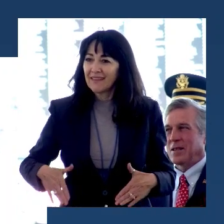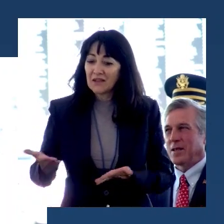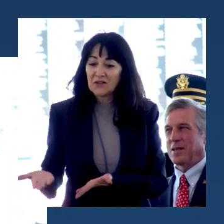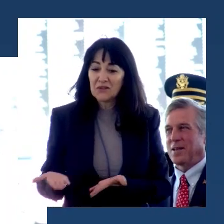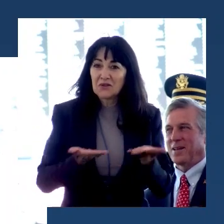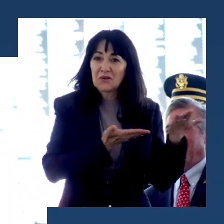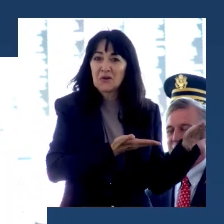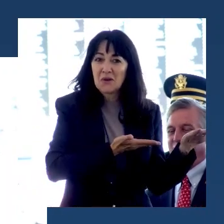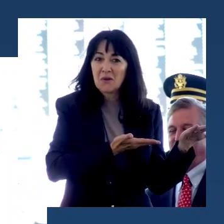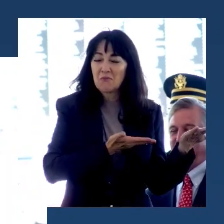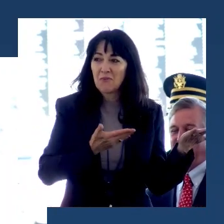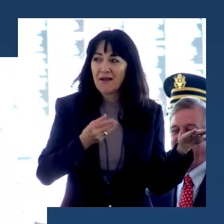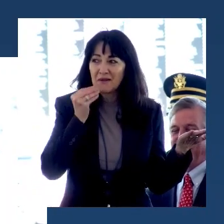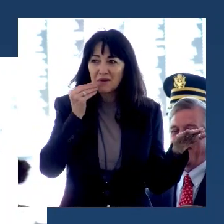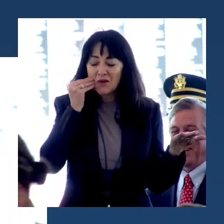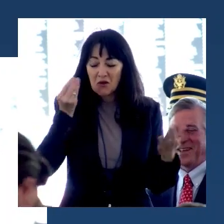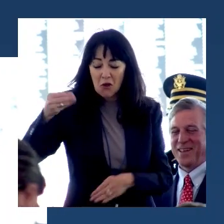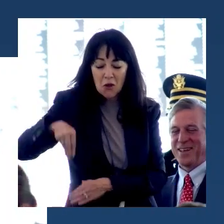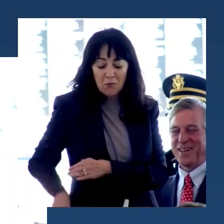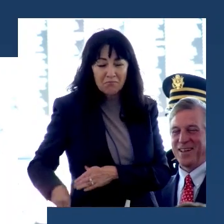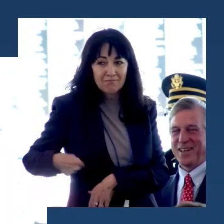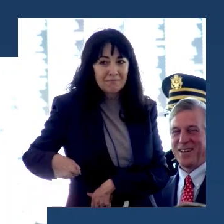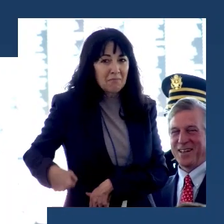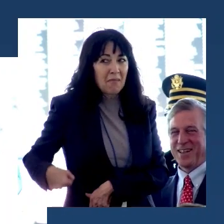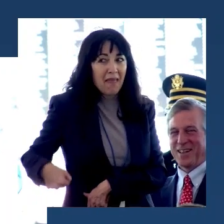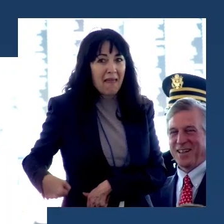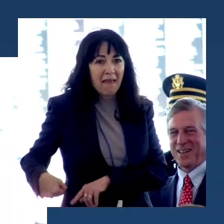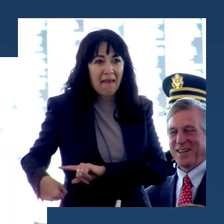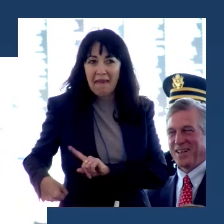home in my big handbag, but I want to.